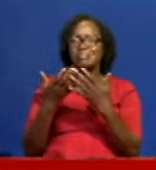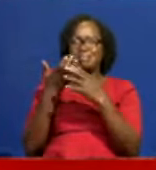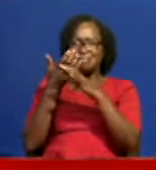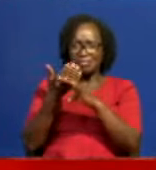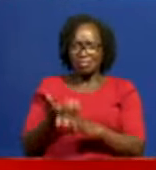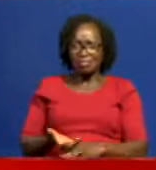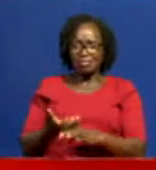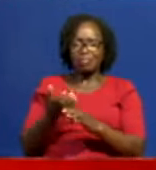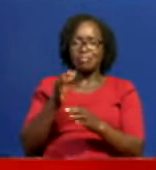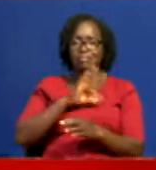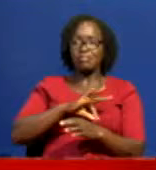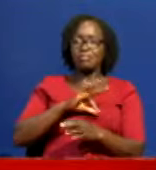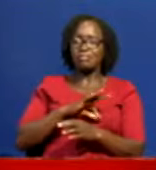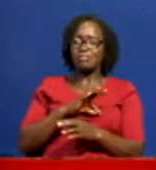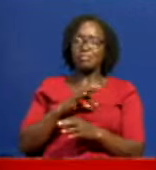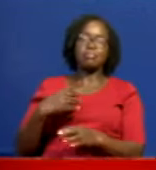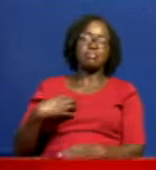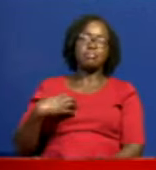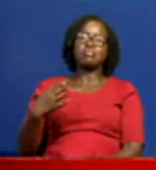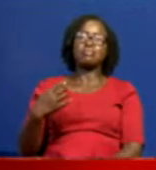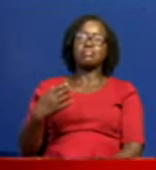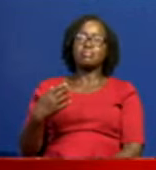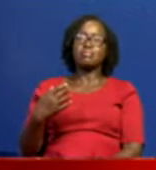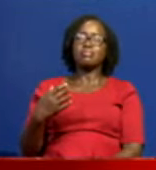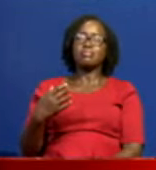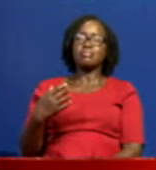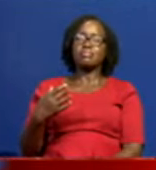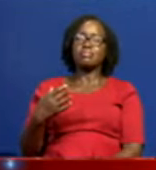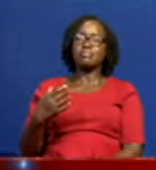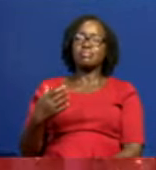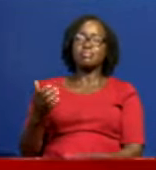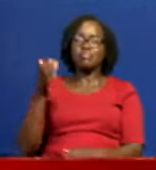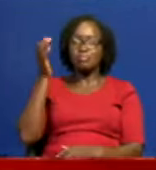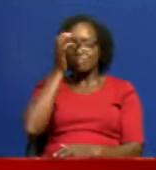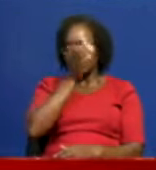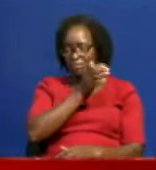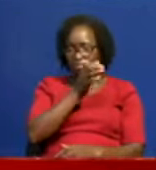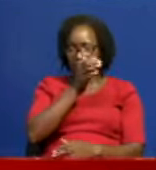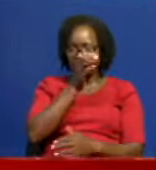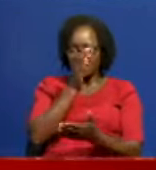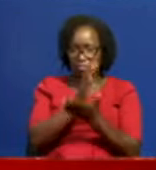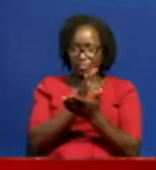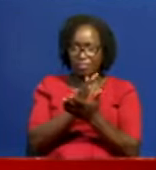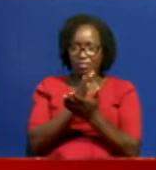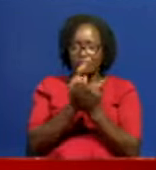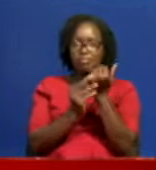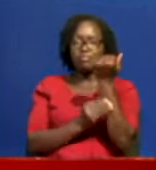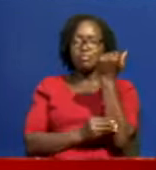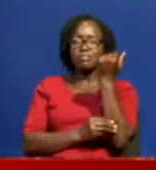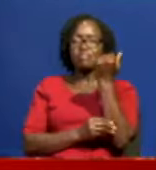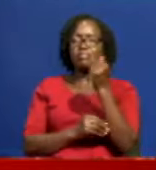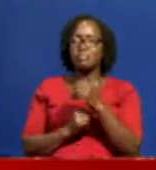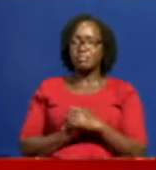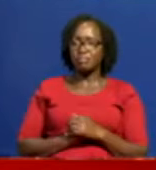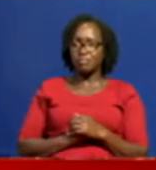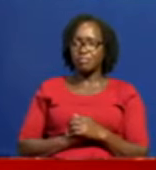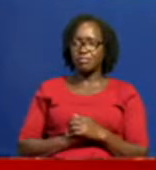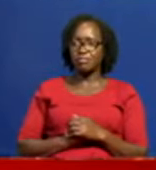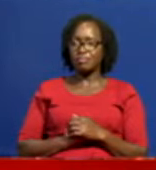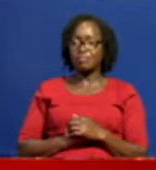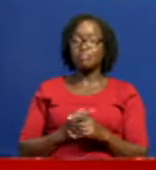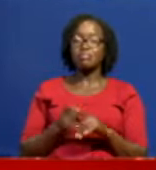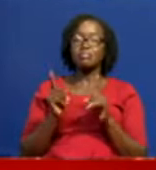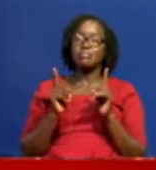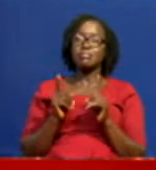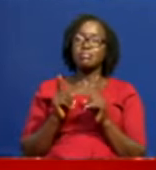only benefited middlemen at the expense of those who truly deserved support.